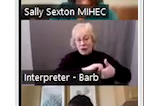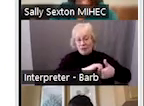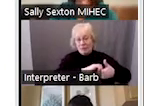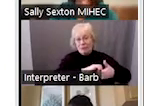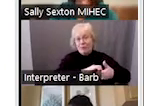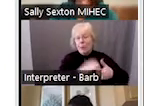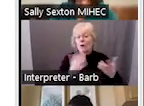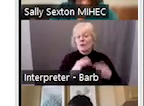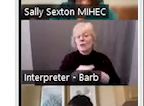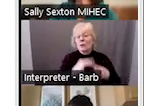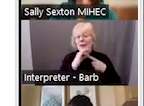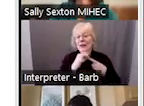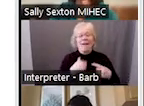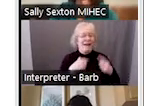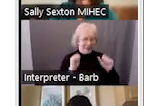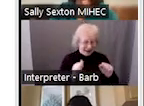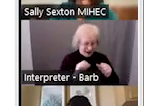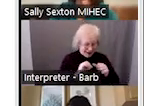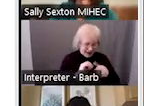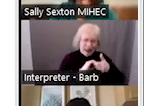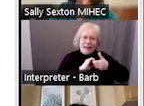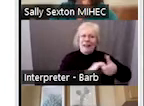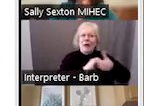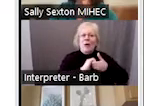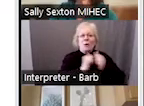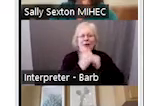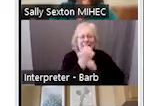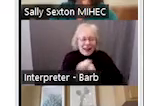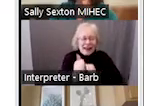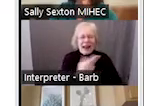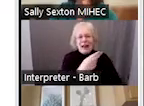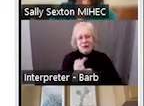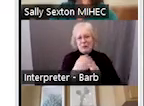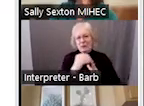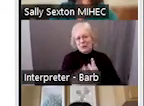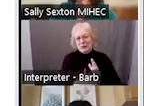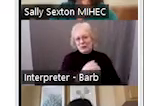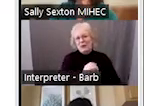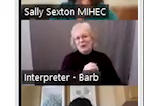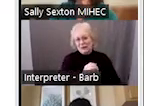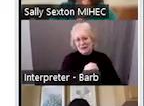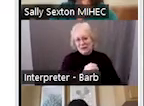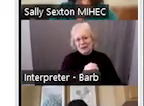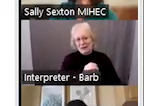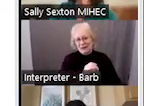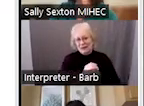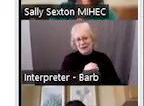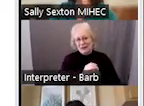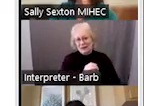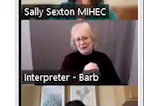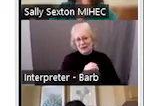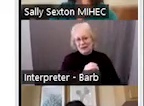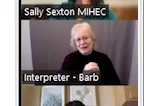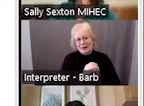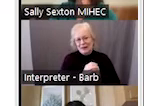unique is I can collaborate with any high school I want to, and I have been honored to collaborate with White Creek High School this year. So